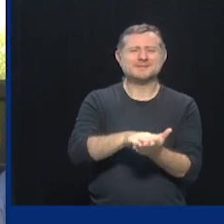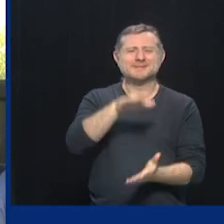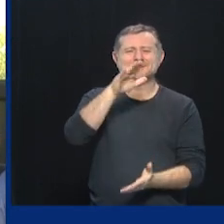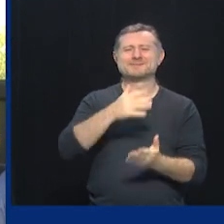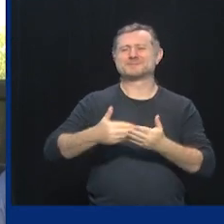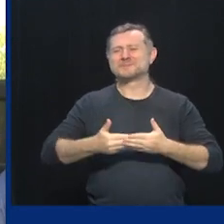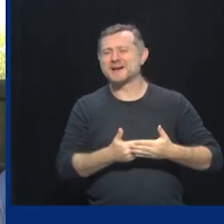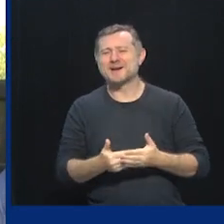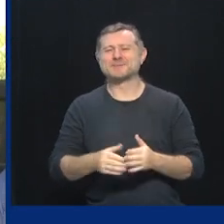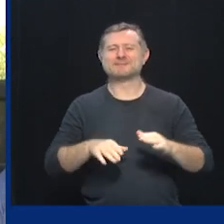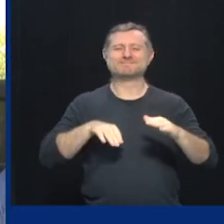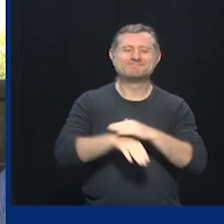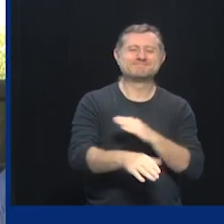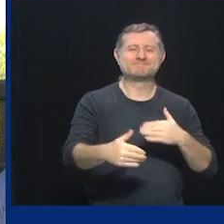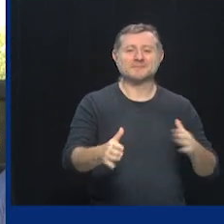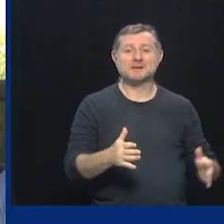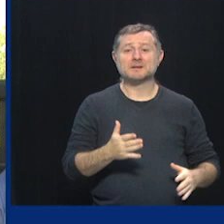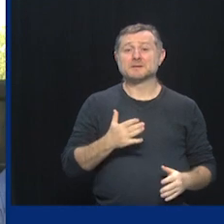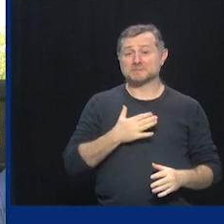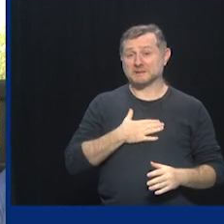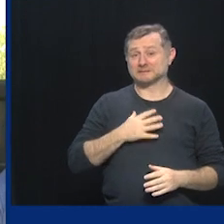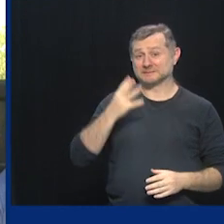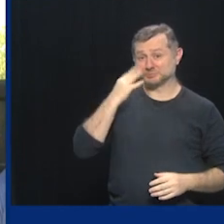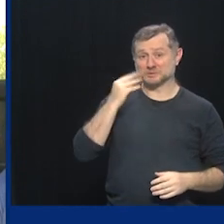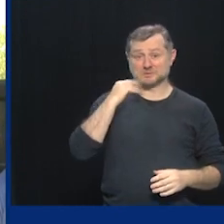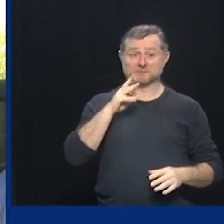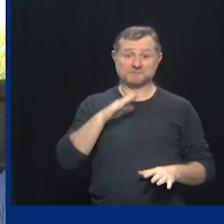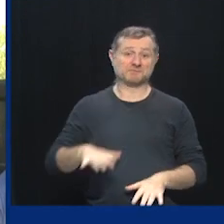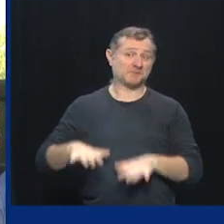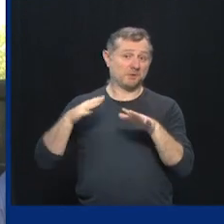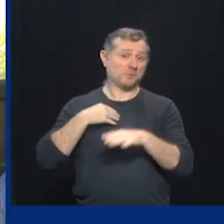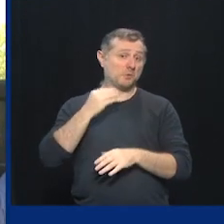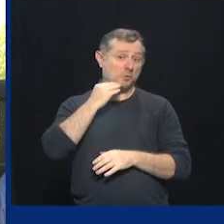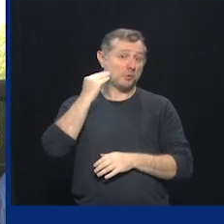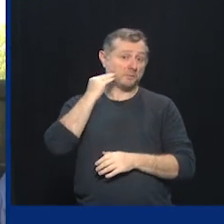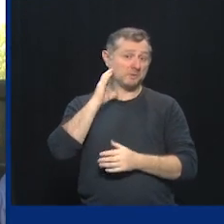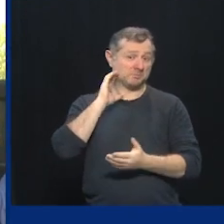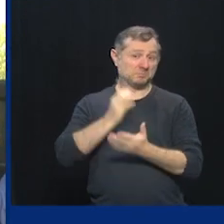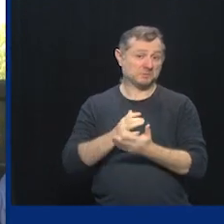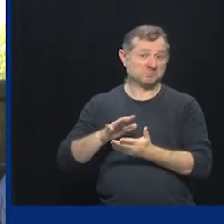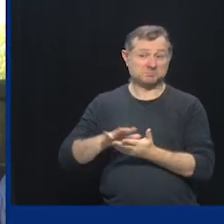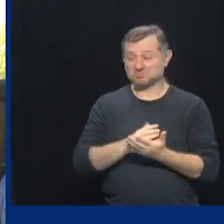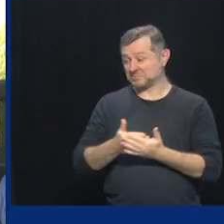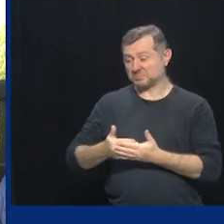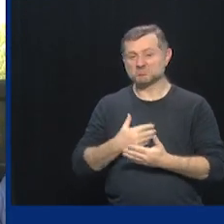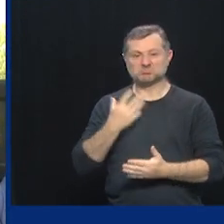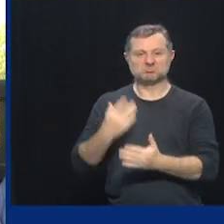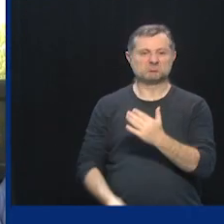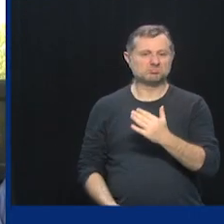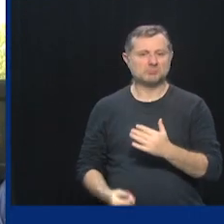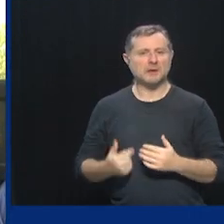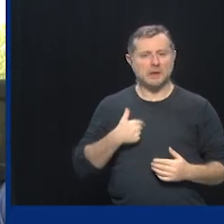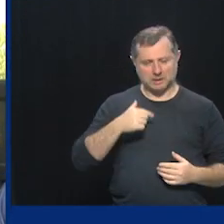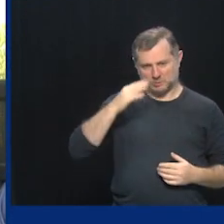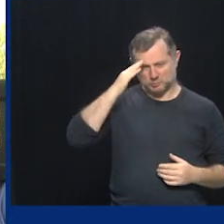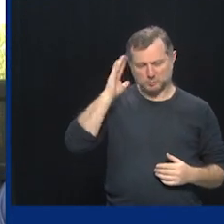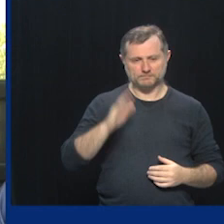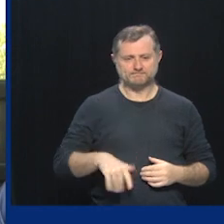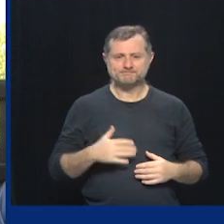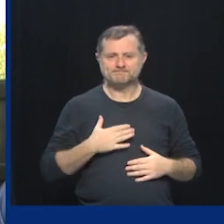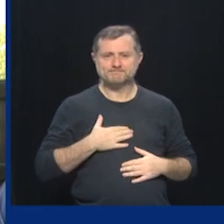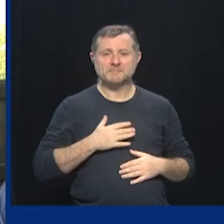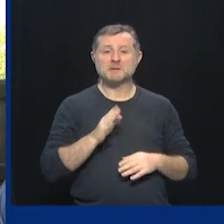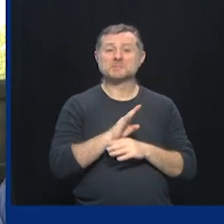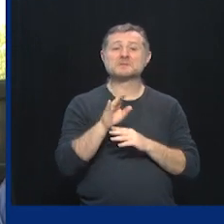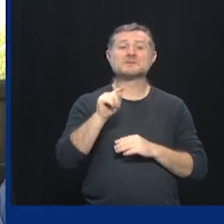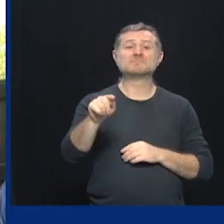of my kids when they were born in floods myself. I know how sad this can be. Our businesses have been affected. So what I want to send to them is a message. What